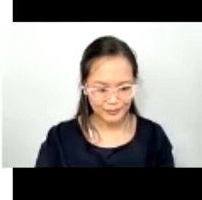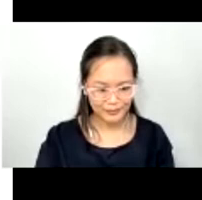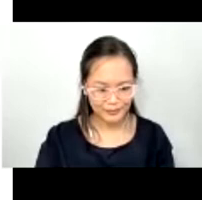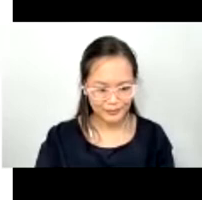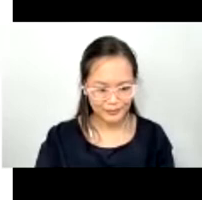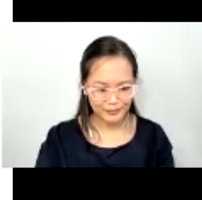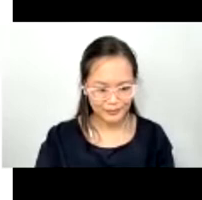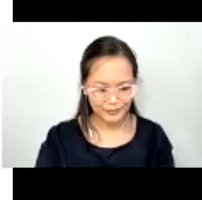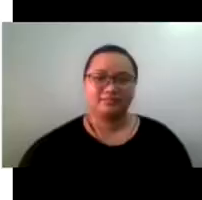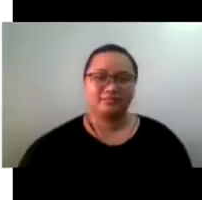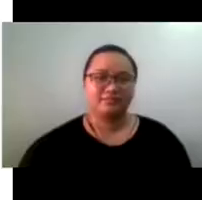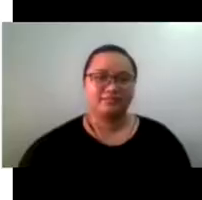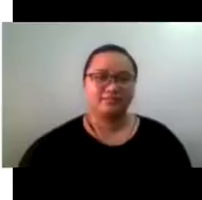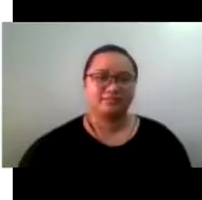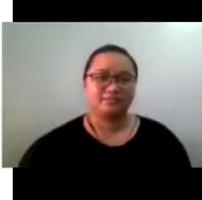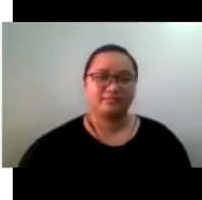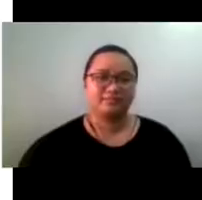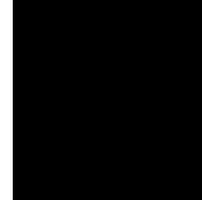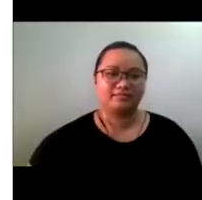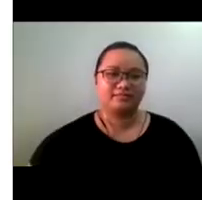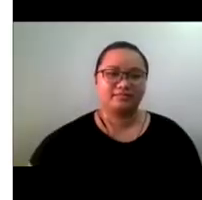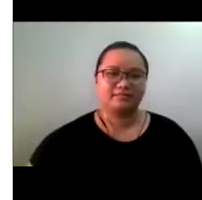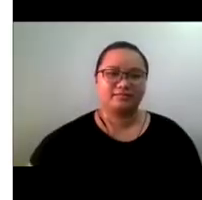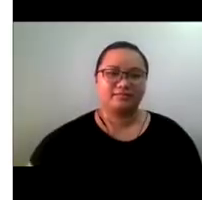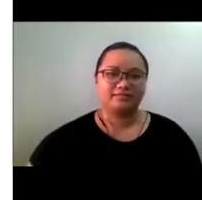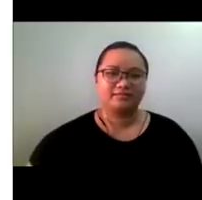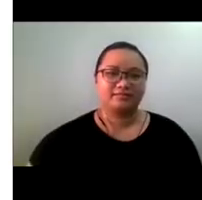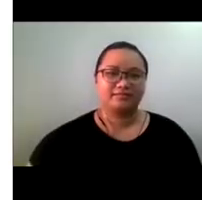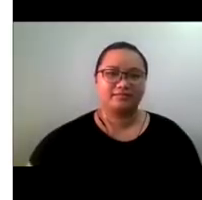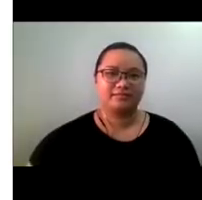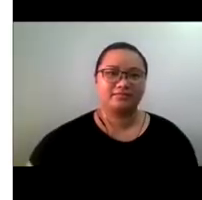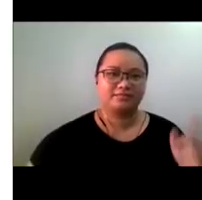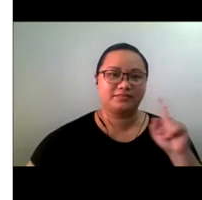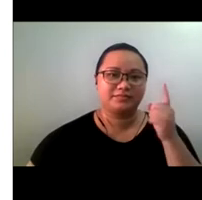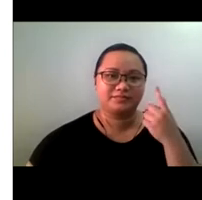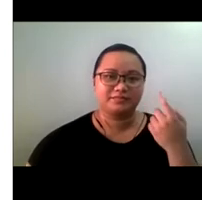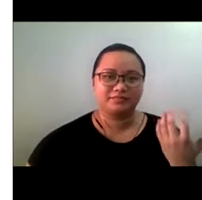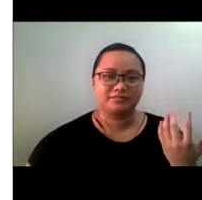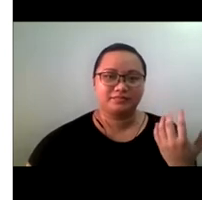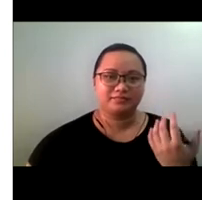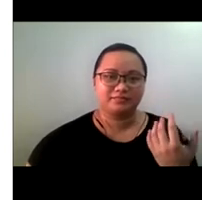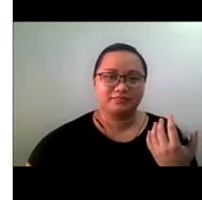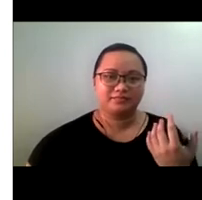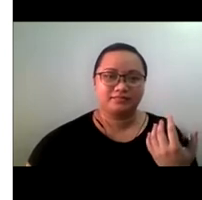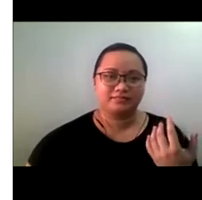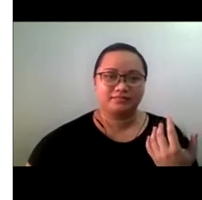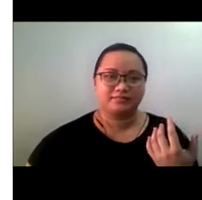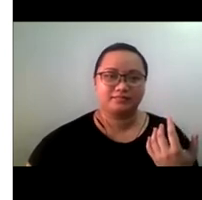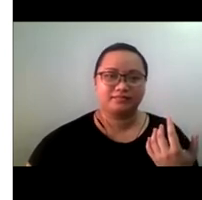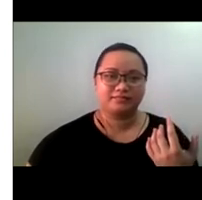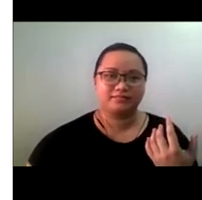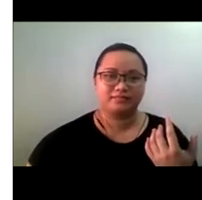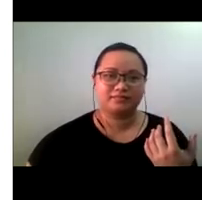what you are reading in front of you? So please indicate in the chat box the message that's